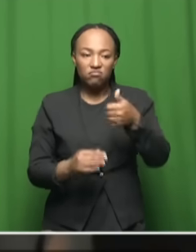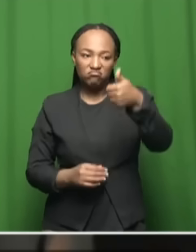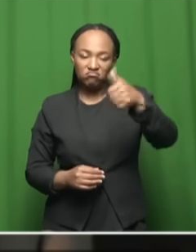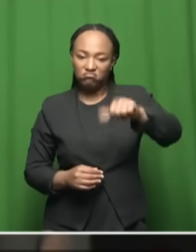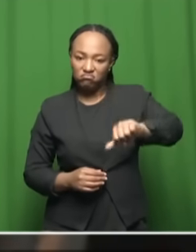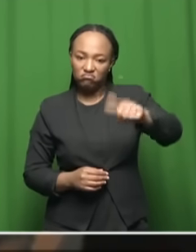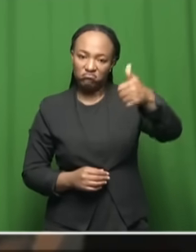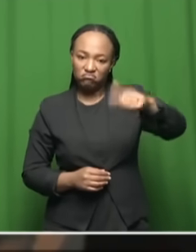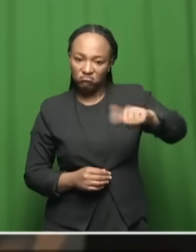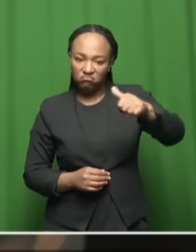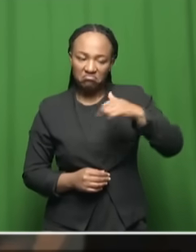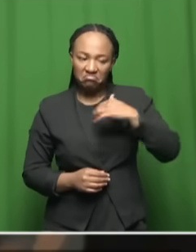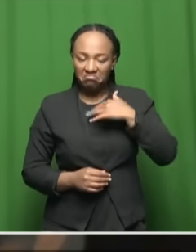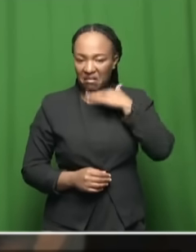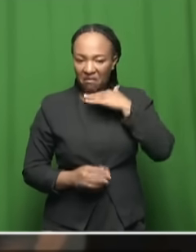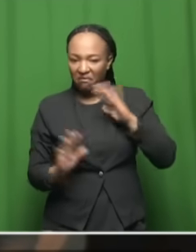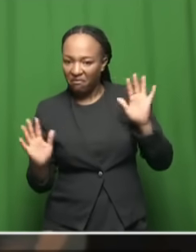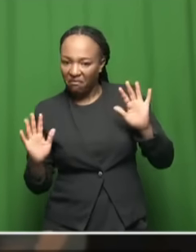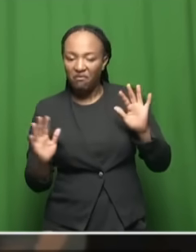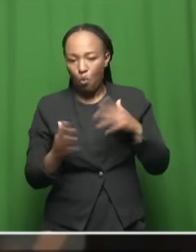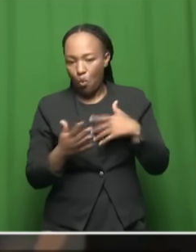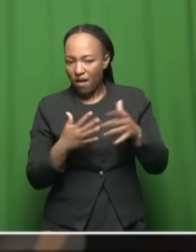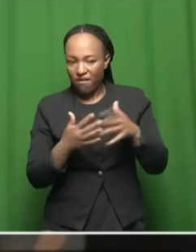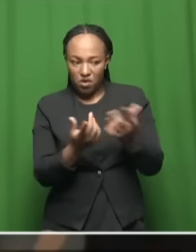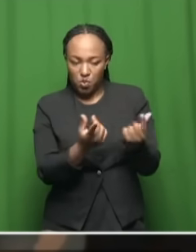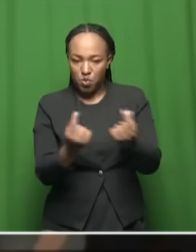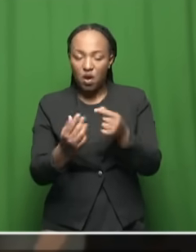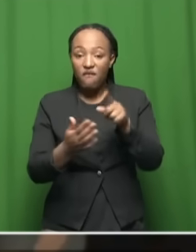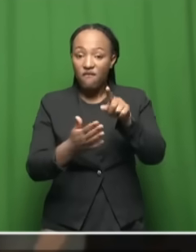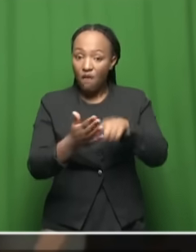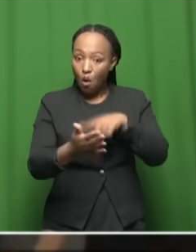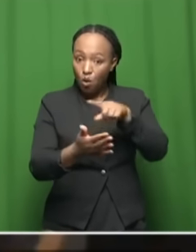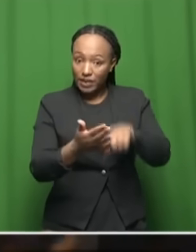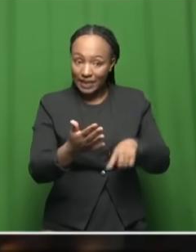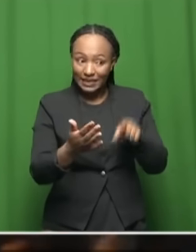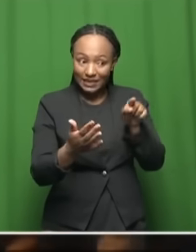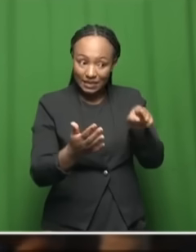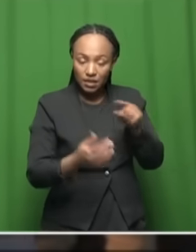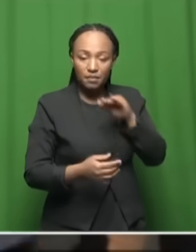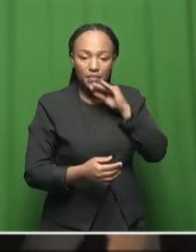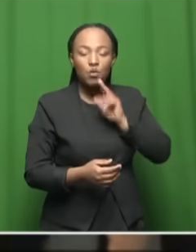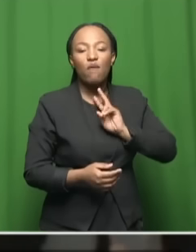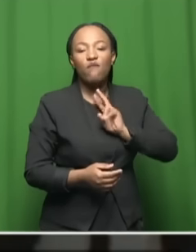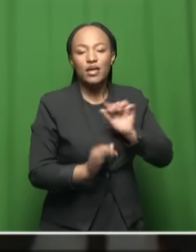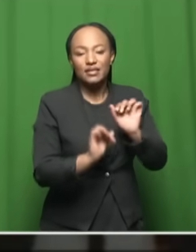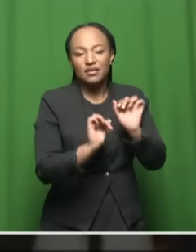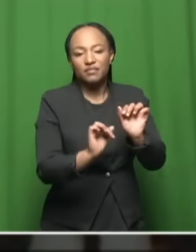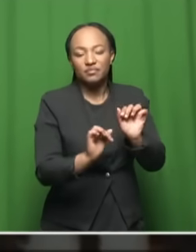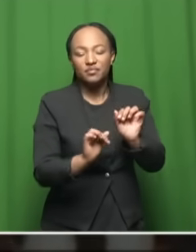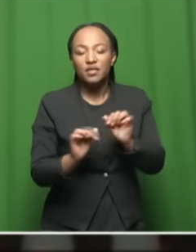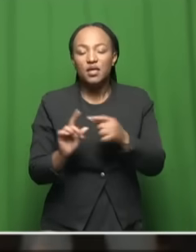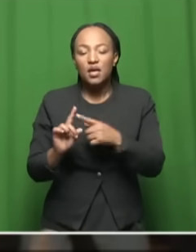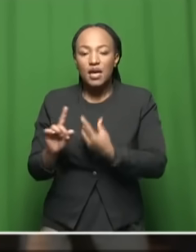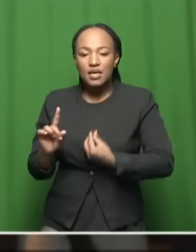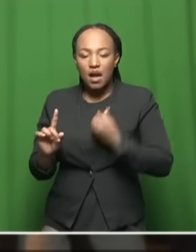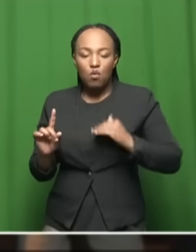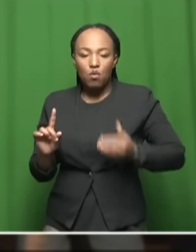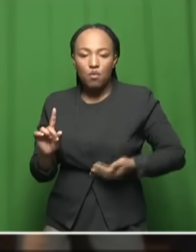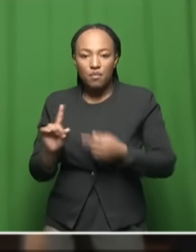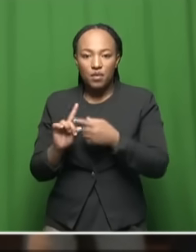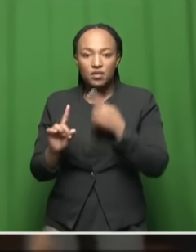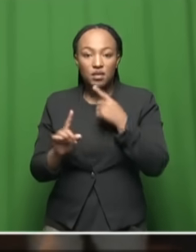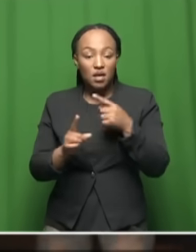or whichever way you want to take it. That is your vote, that is your voice. And that young lady expressing it beautifully, saying there, if you